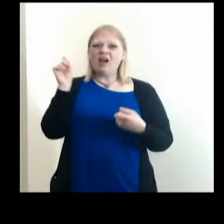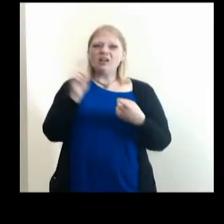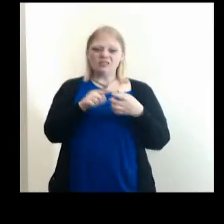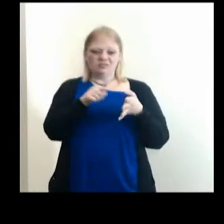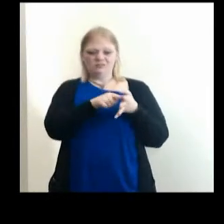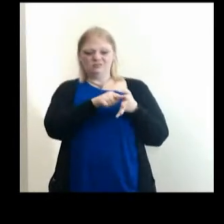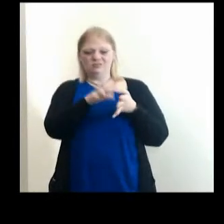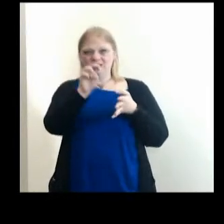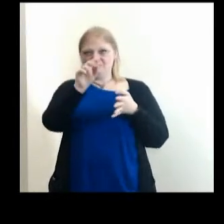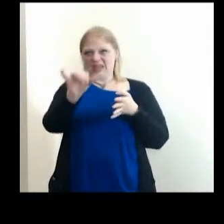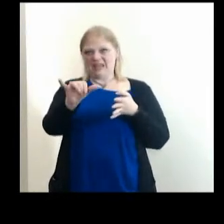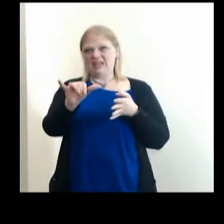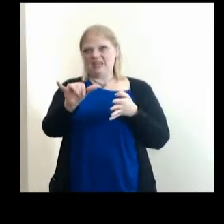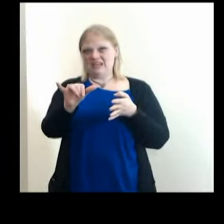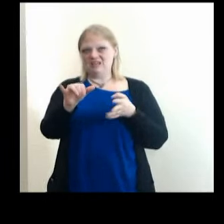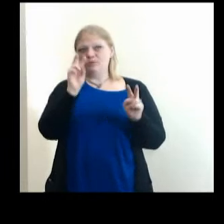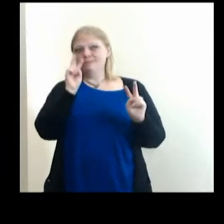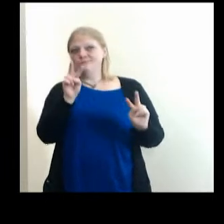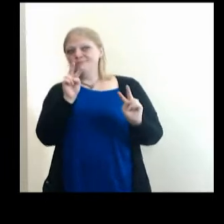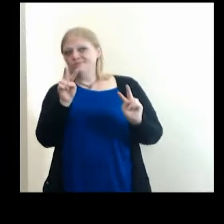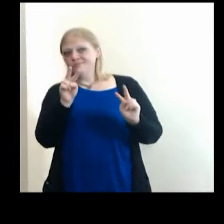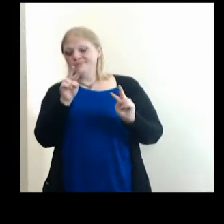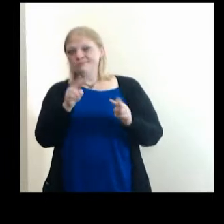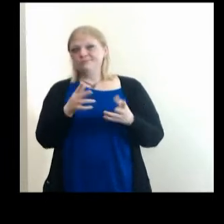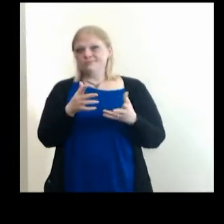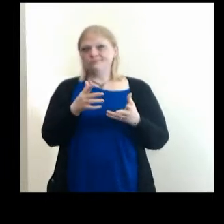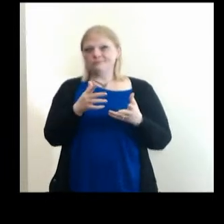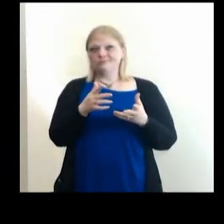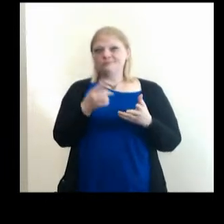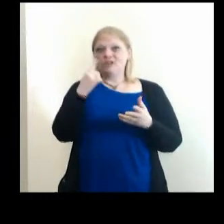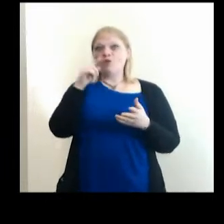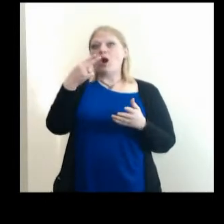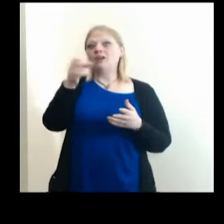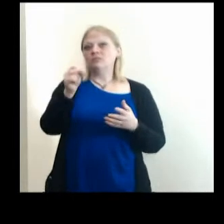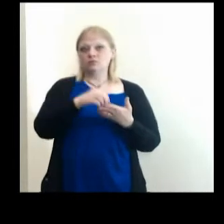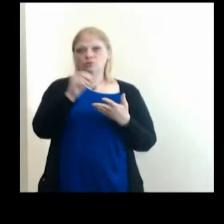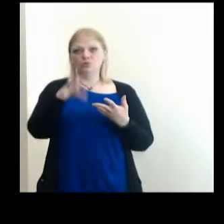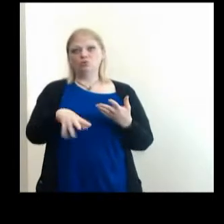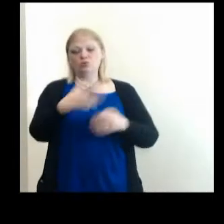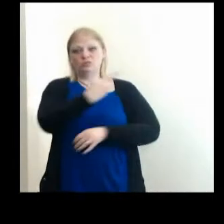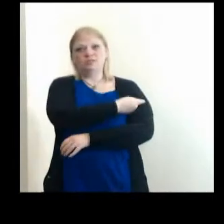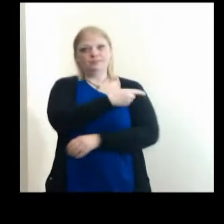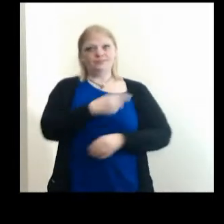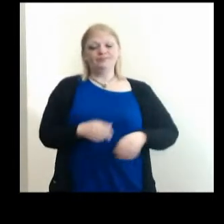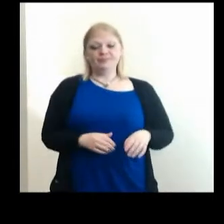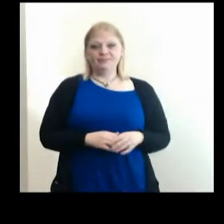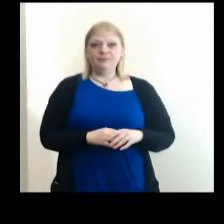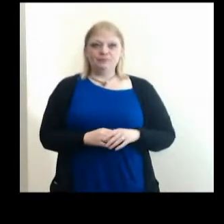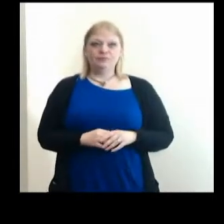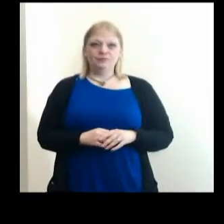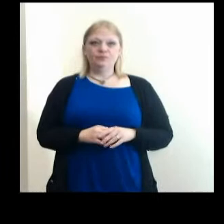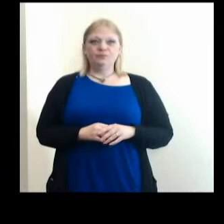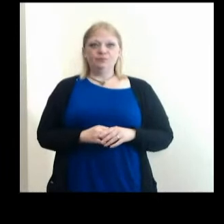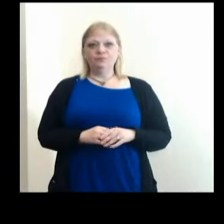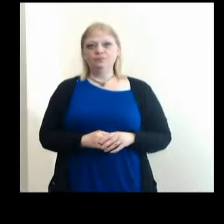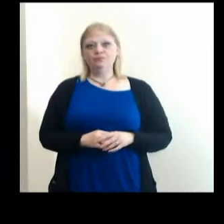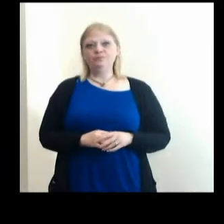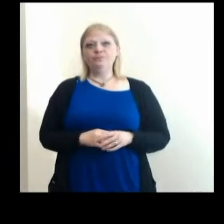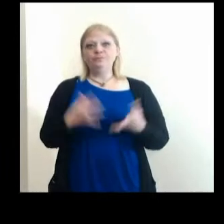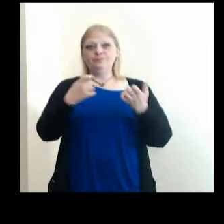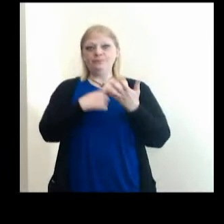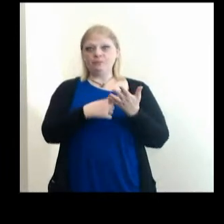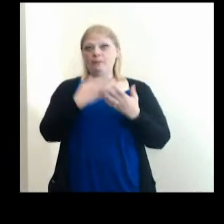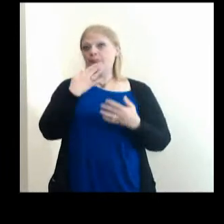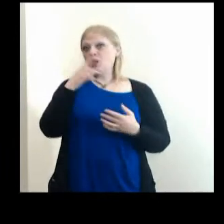week in May. So we are looking forward to that, to get our high school students vaccinated. Just want to talk about the